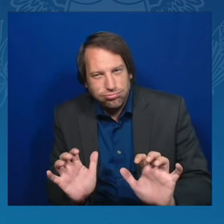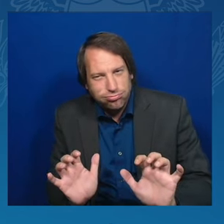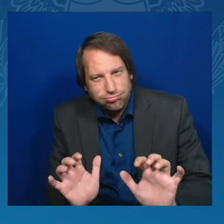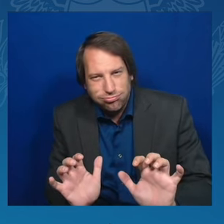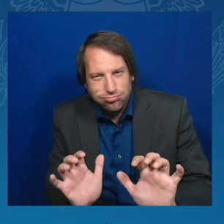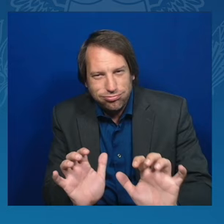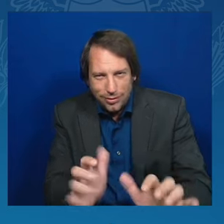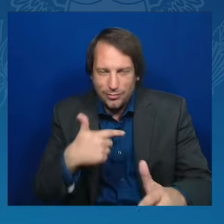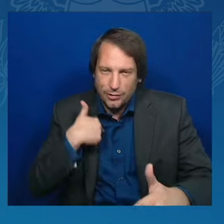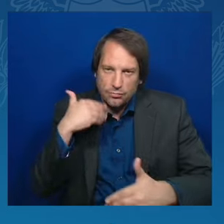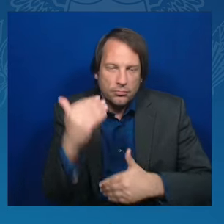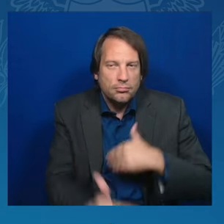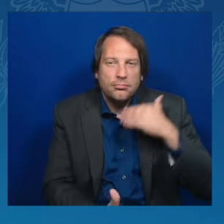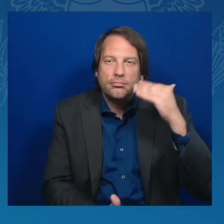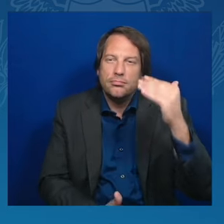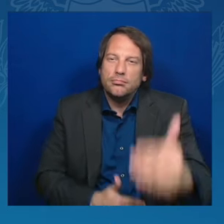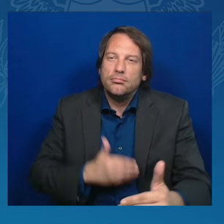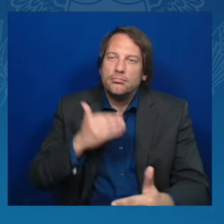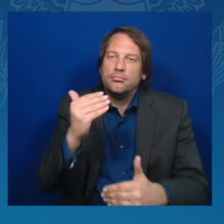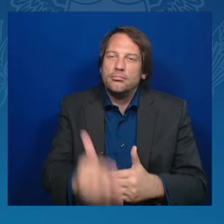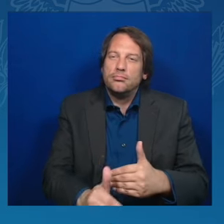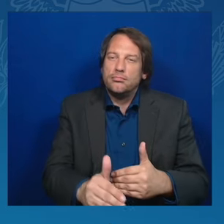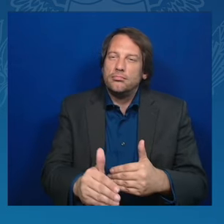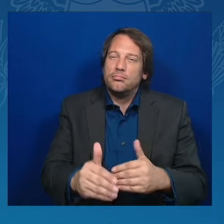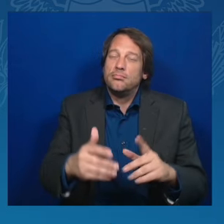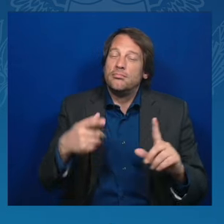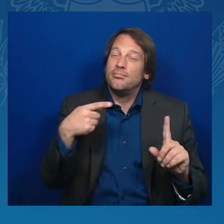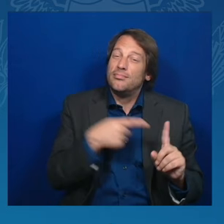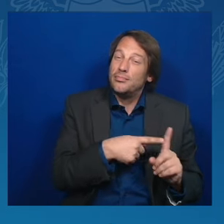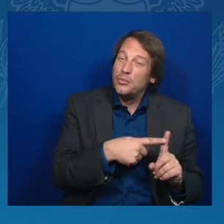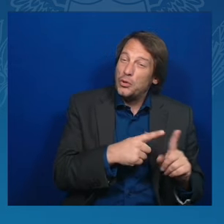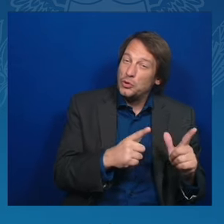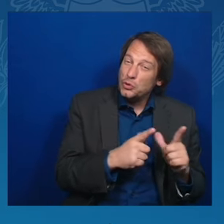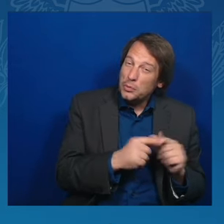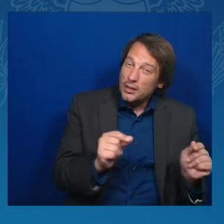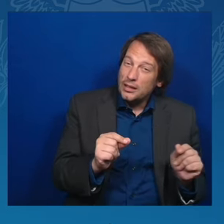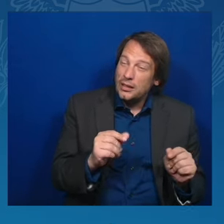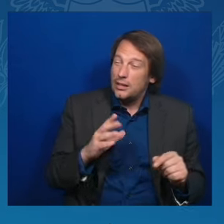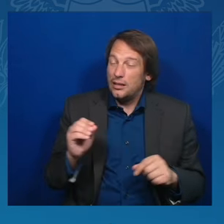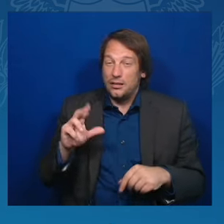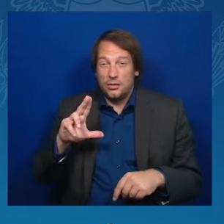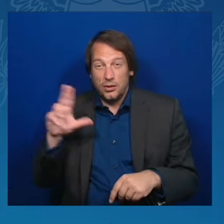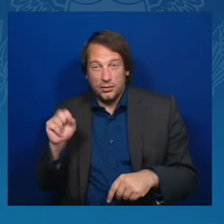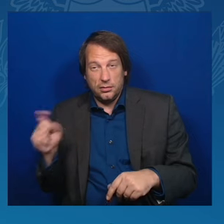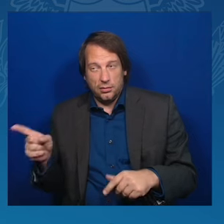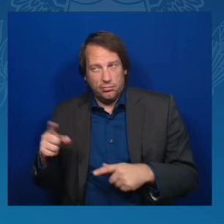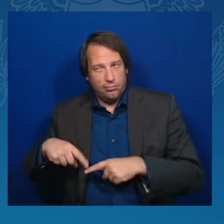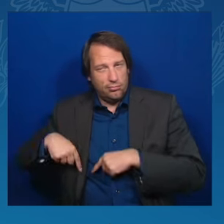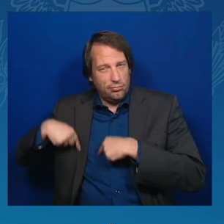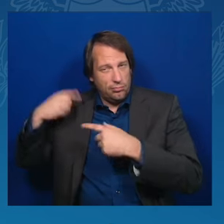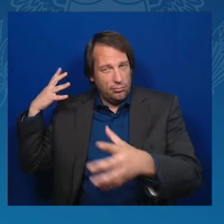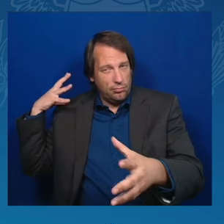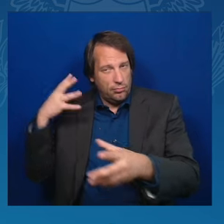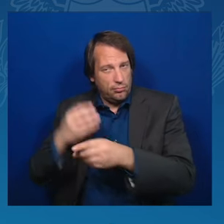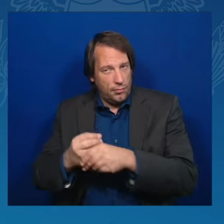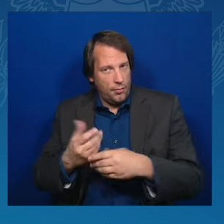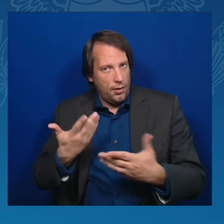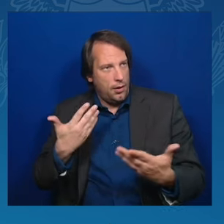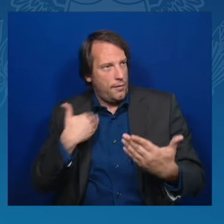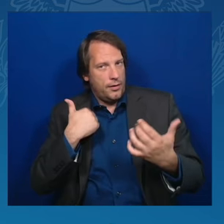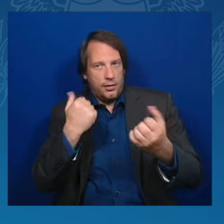because both Japan and the U.S. enjoyed liberty and were open and frank with each other, a